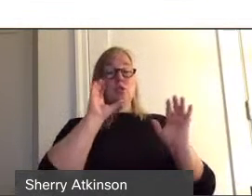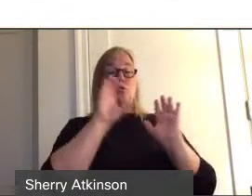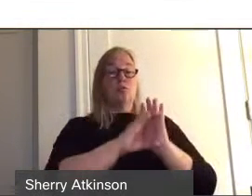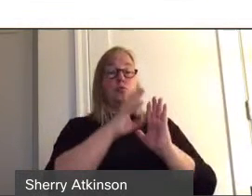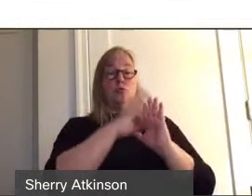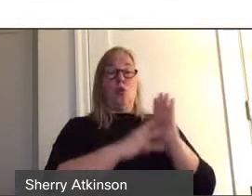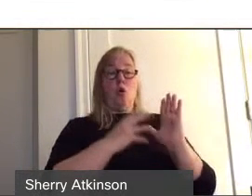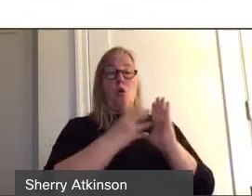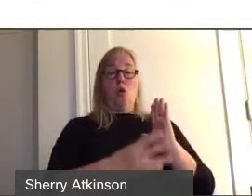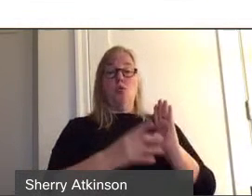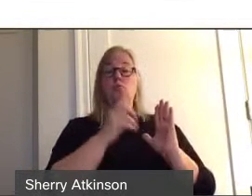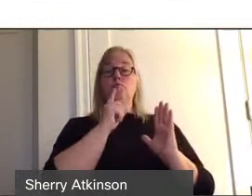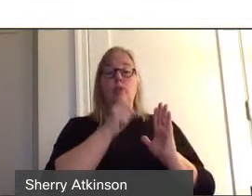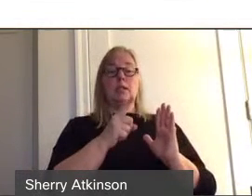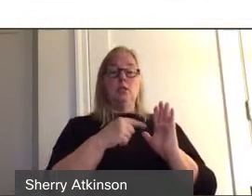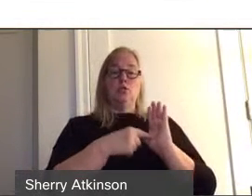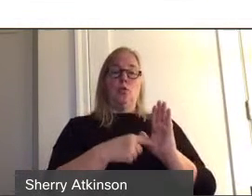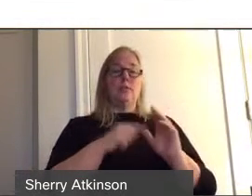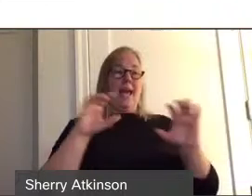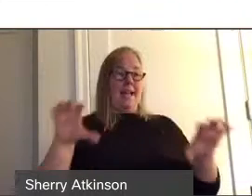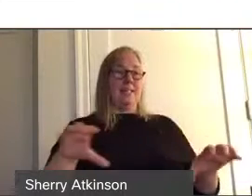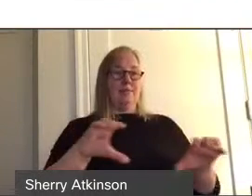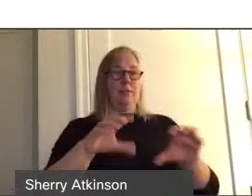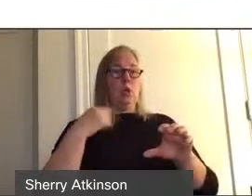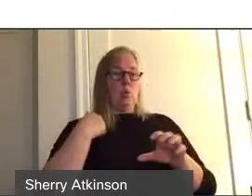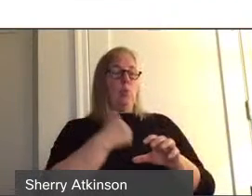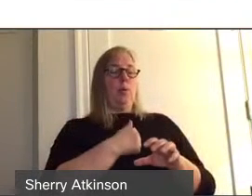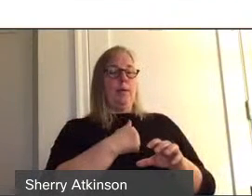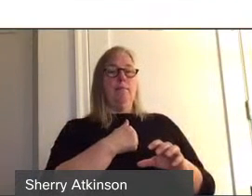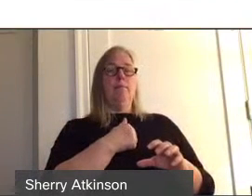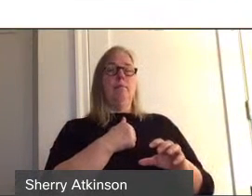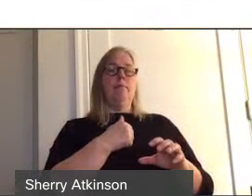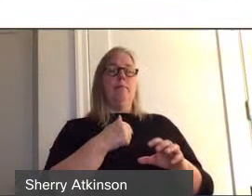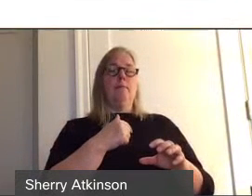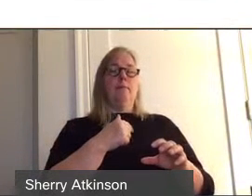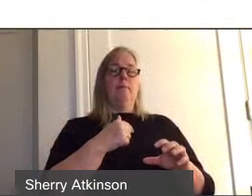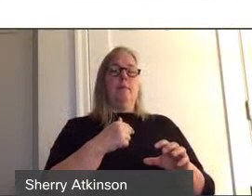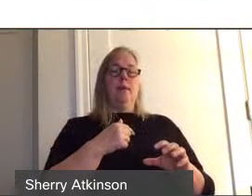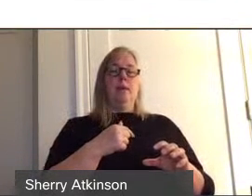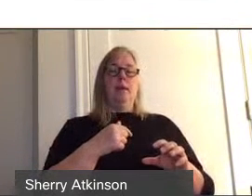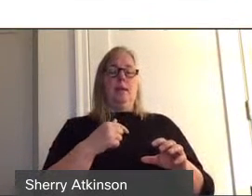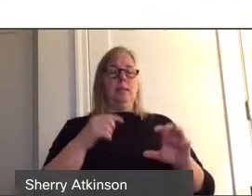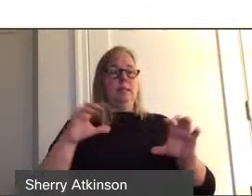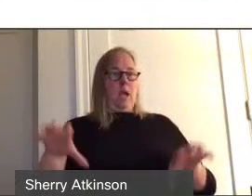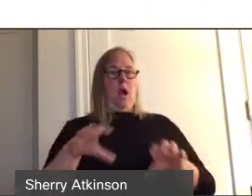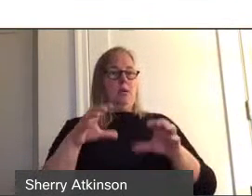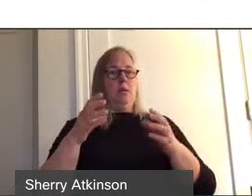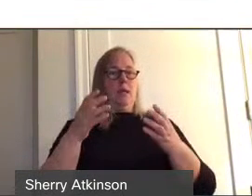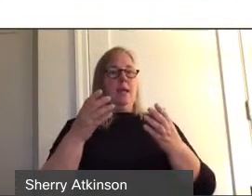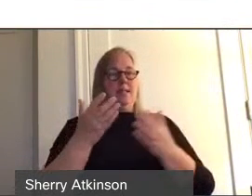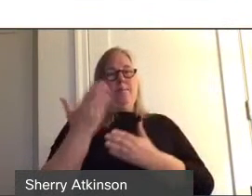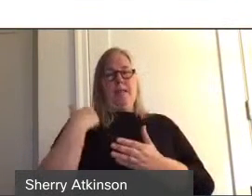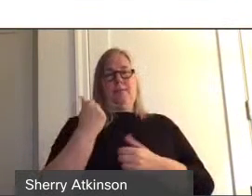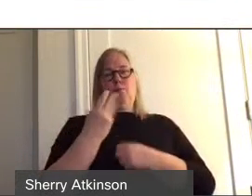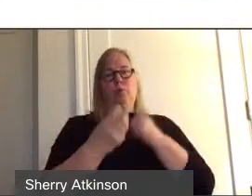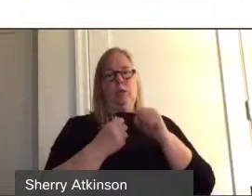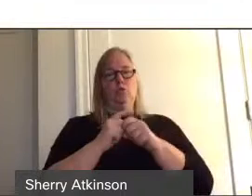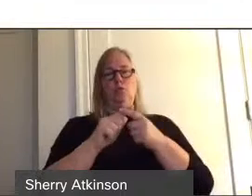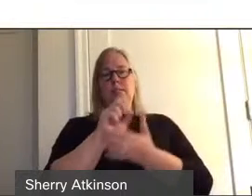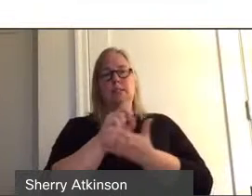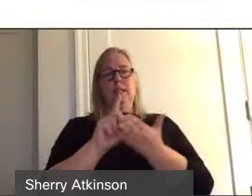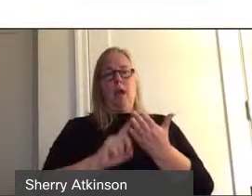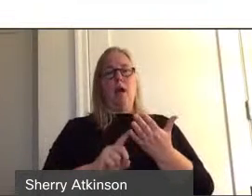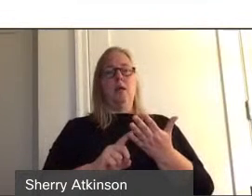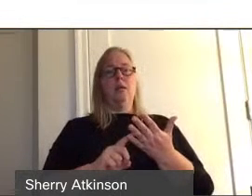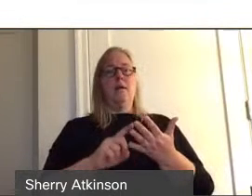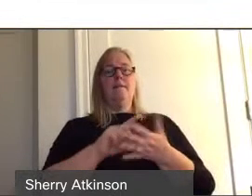shows the activity that we've taken in the past few years to design 5 projects. We